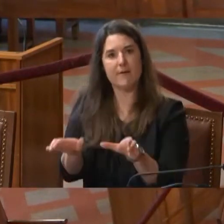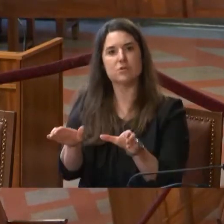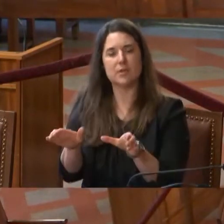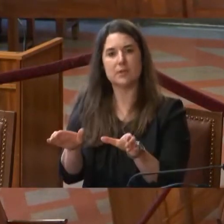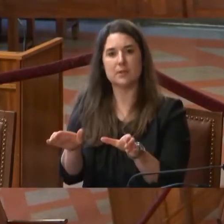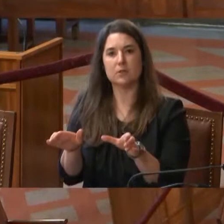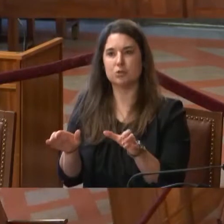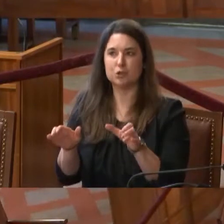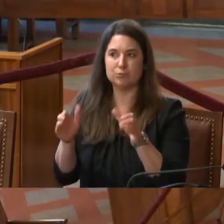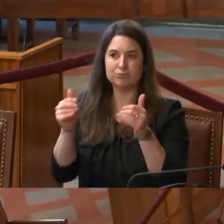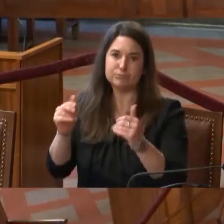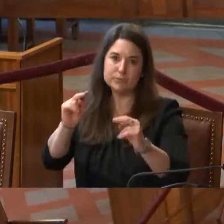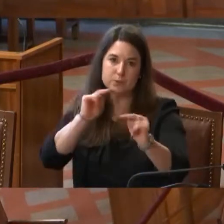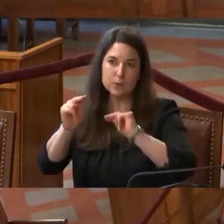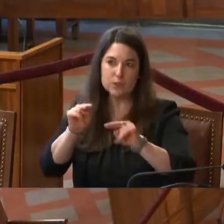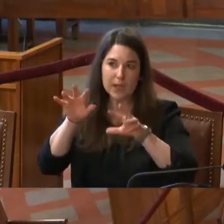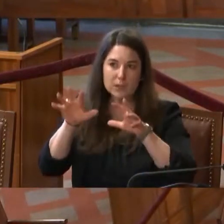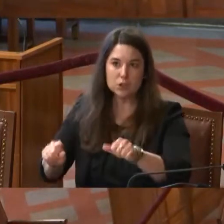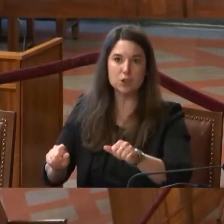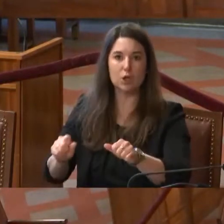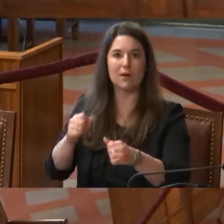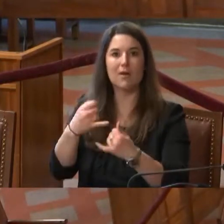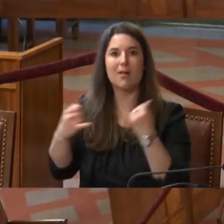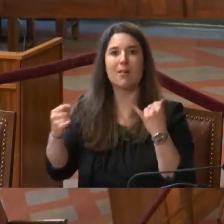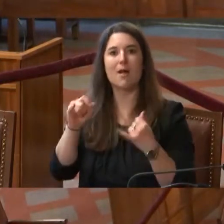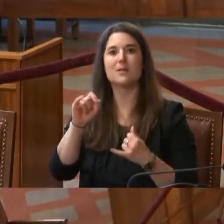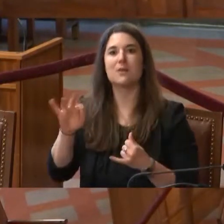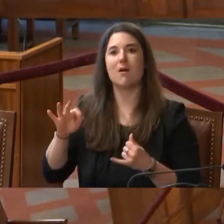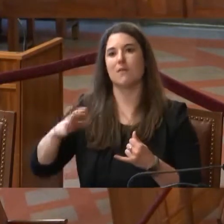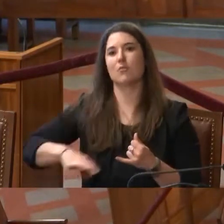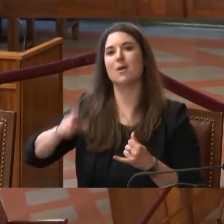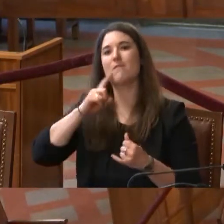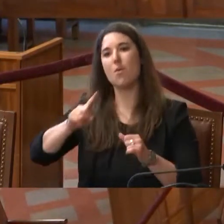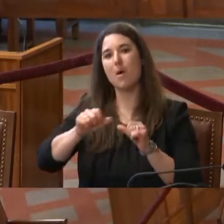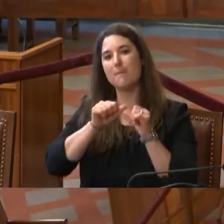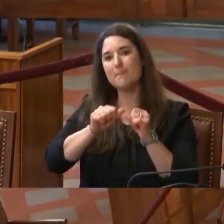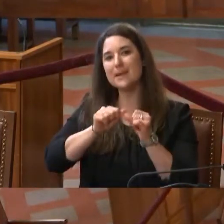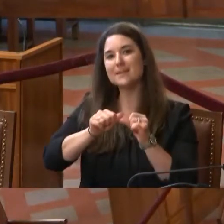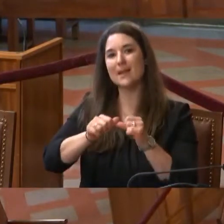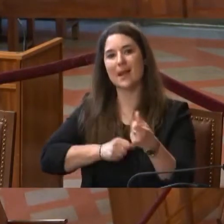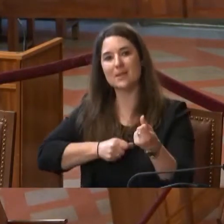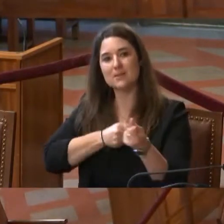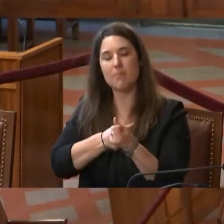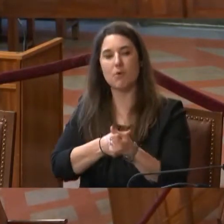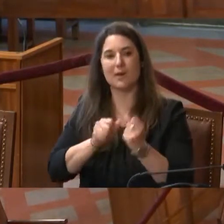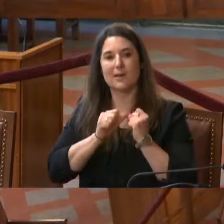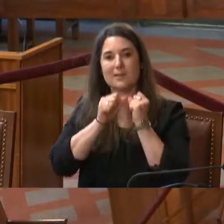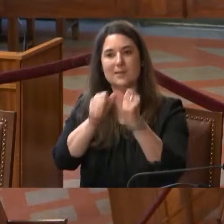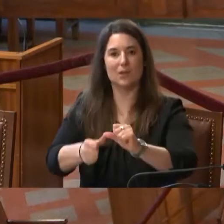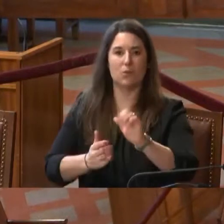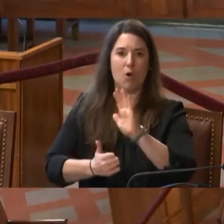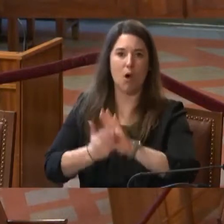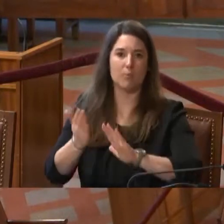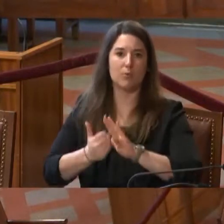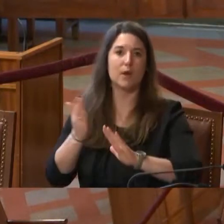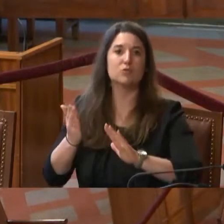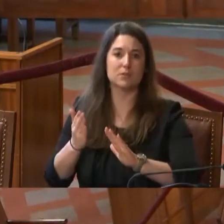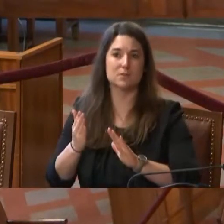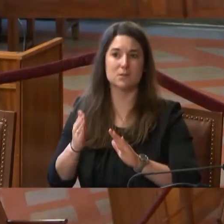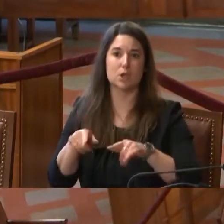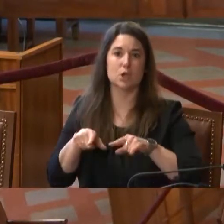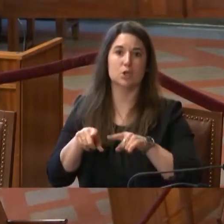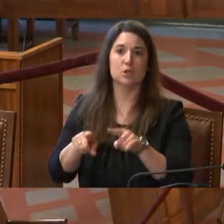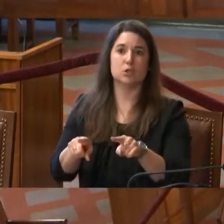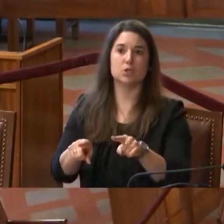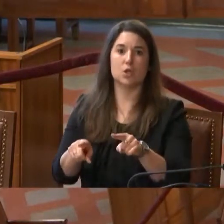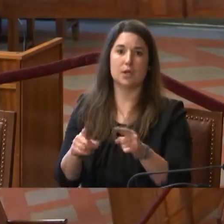to negotiate and secure lines of credit for the purpose of maintaining and supporting continuous operations during